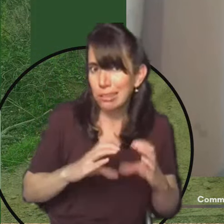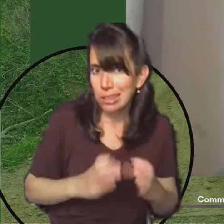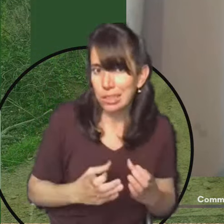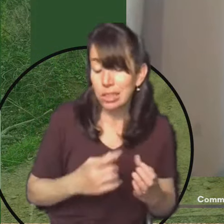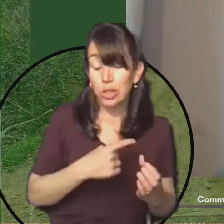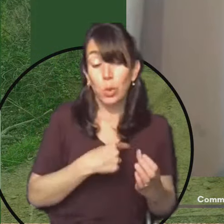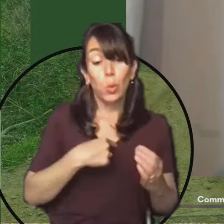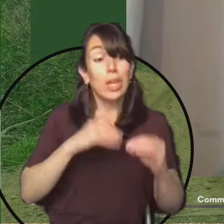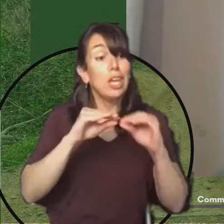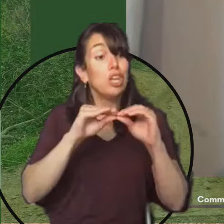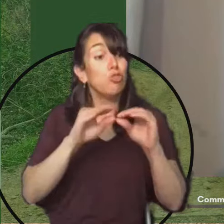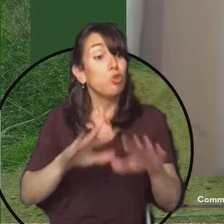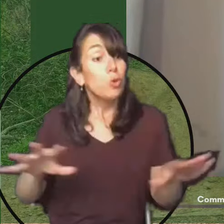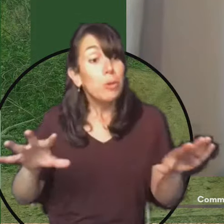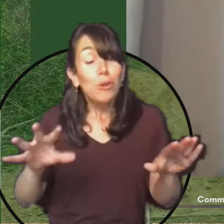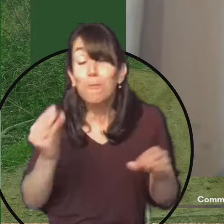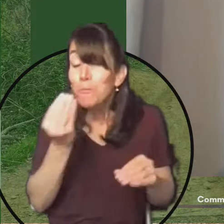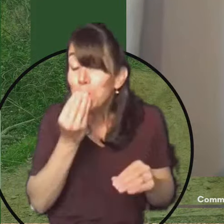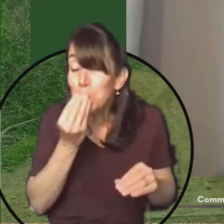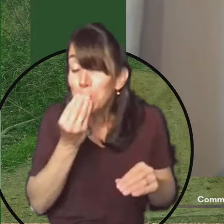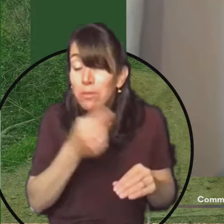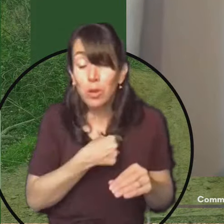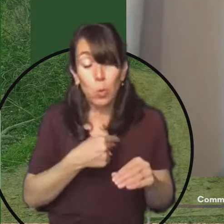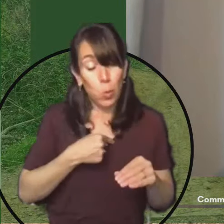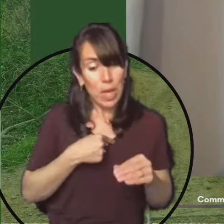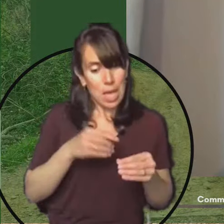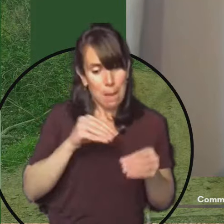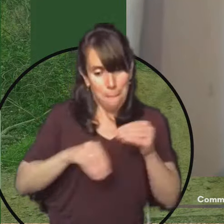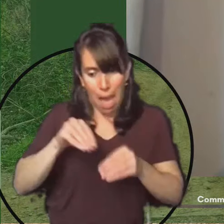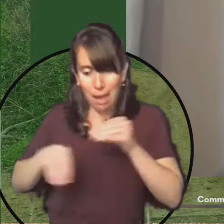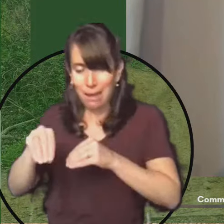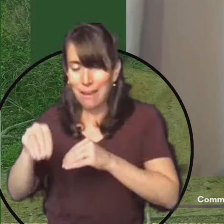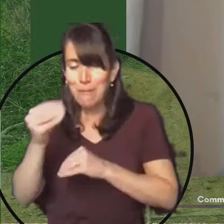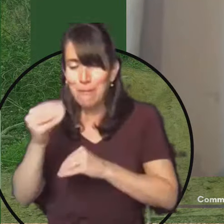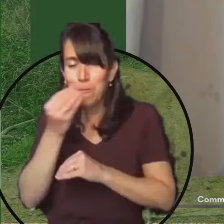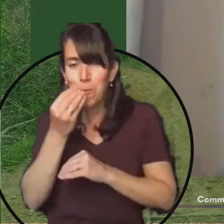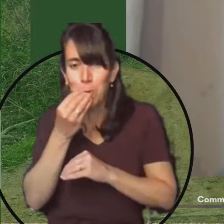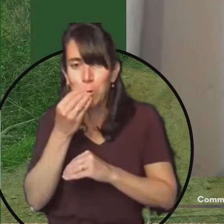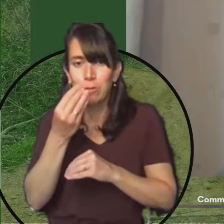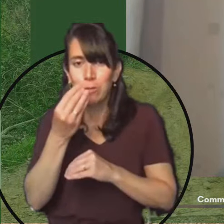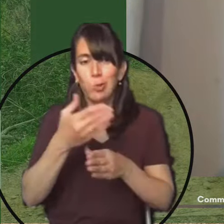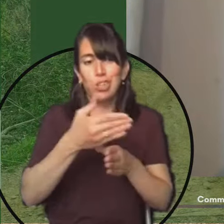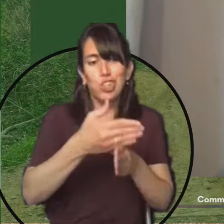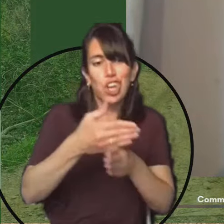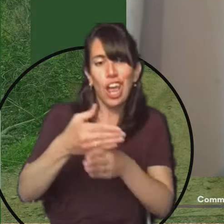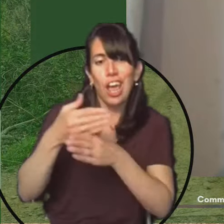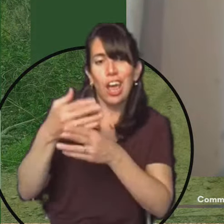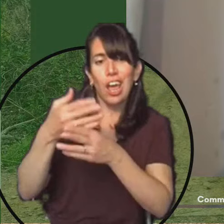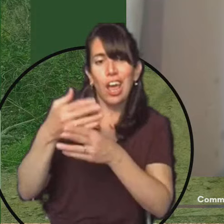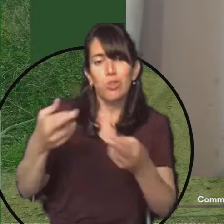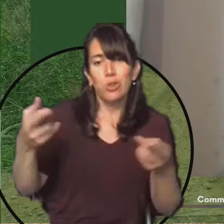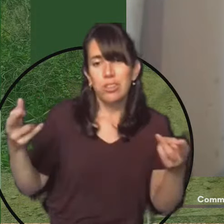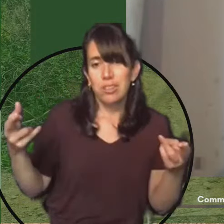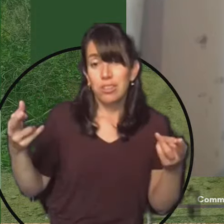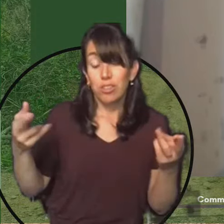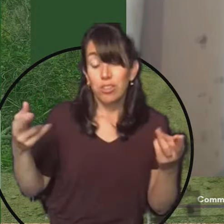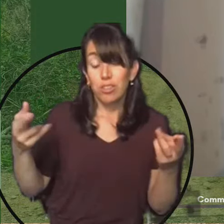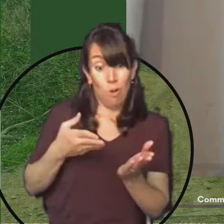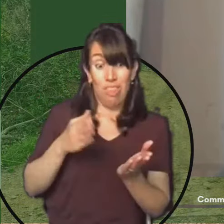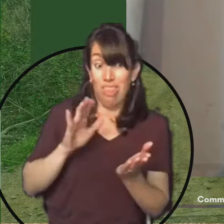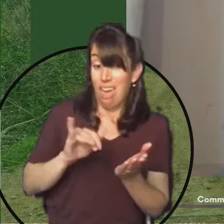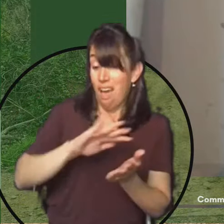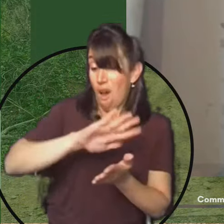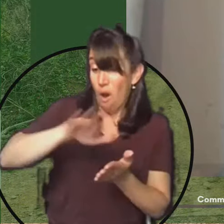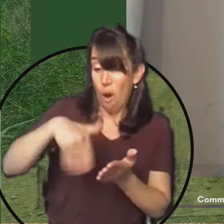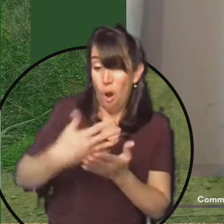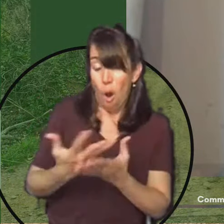other families and individuals who need the resources. And so in that way, it's a true mutual aid program that we do.